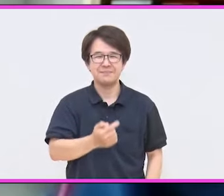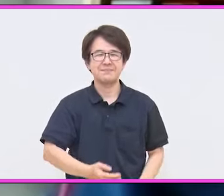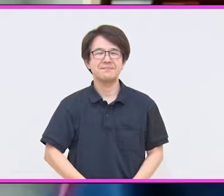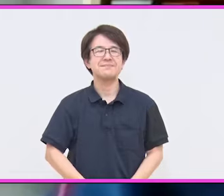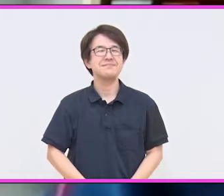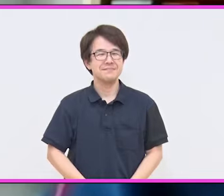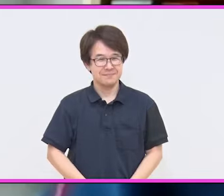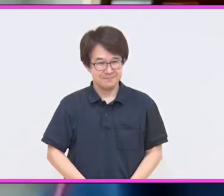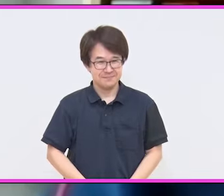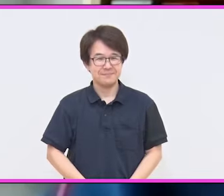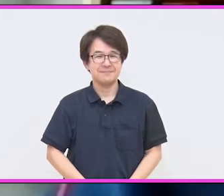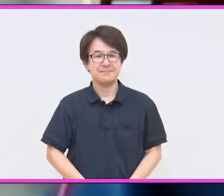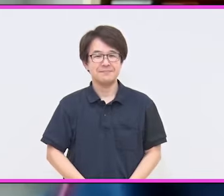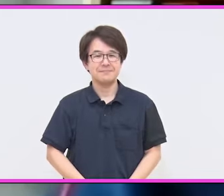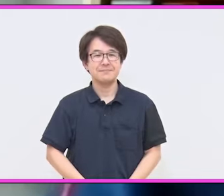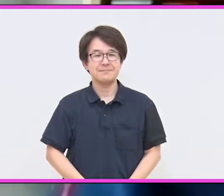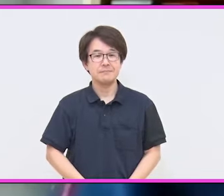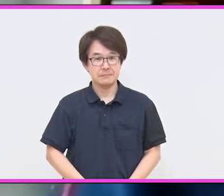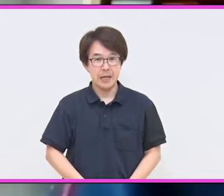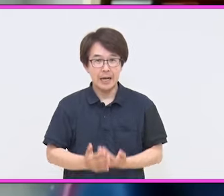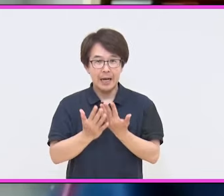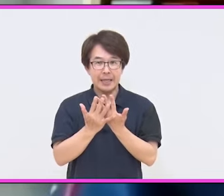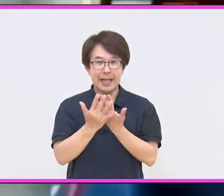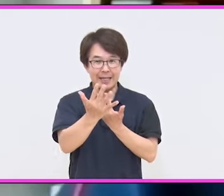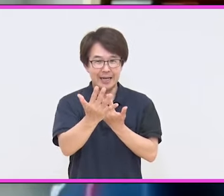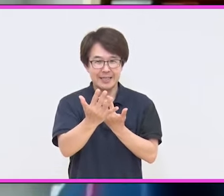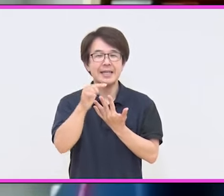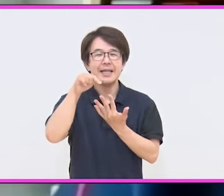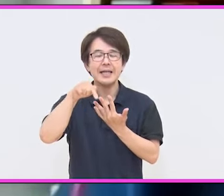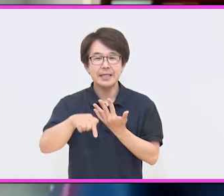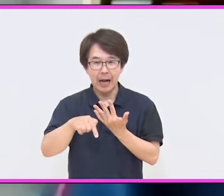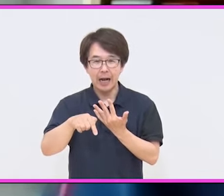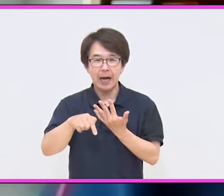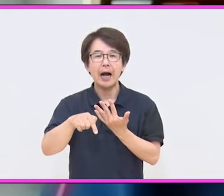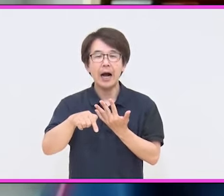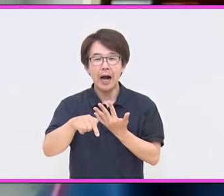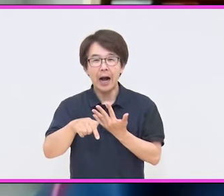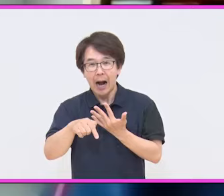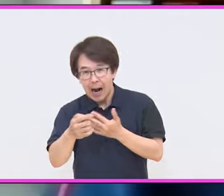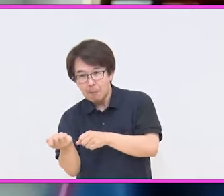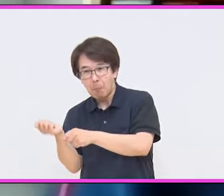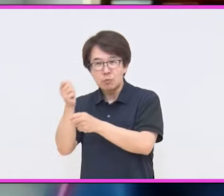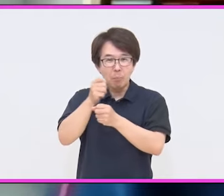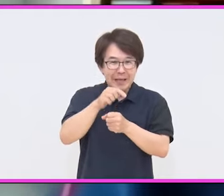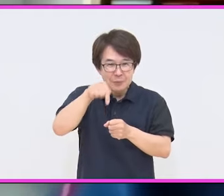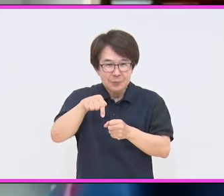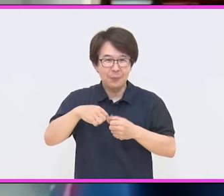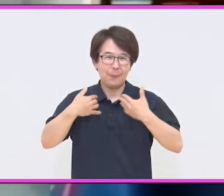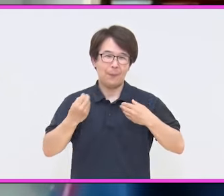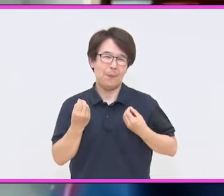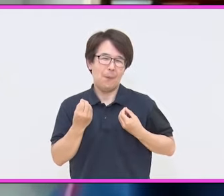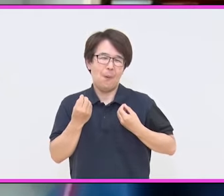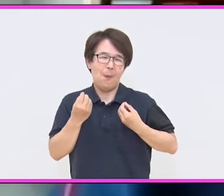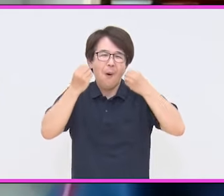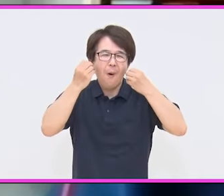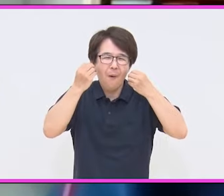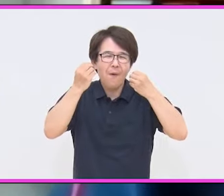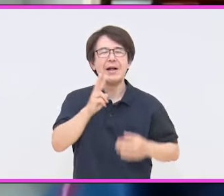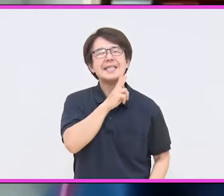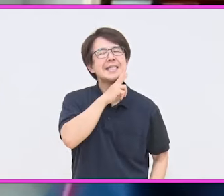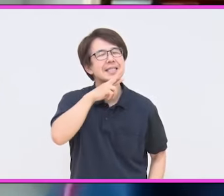And I was just so excited that the games were coming home, because of course